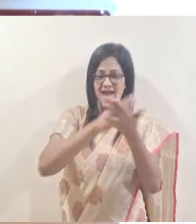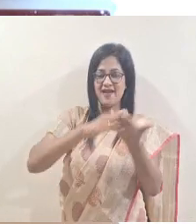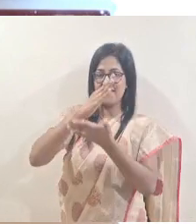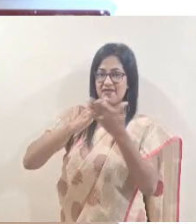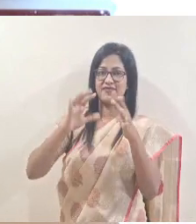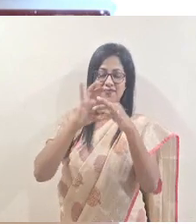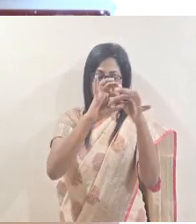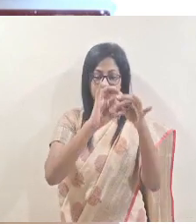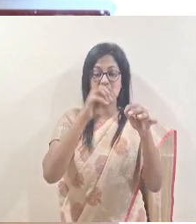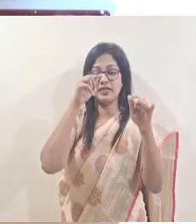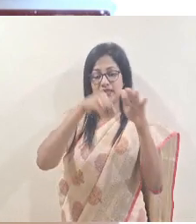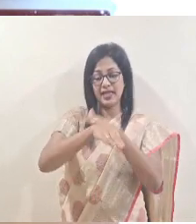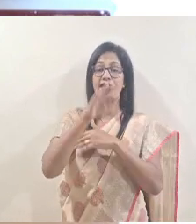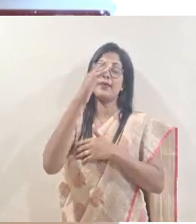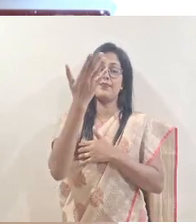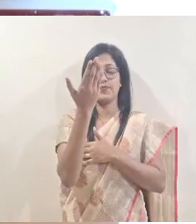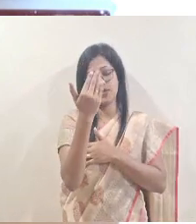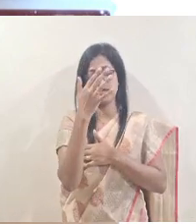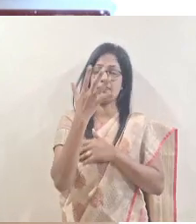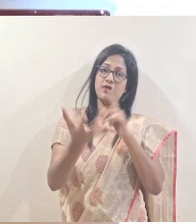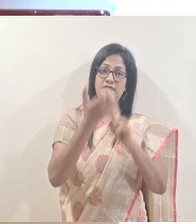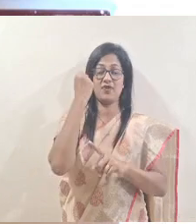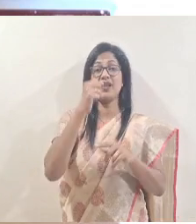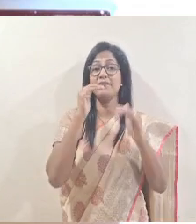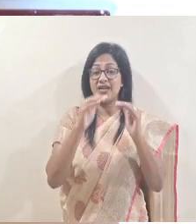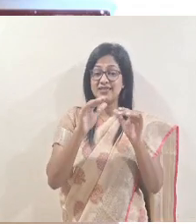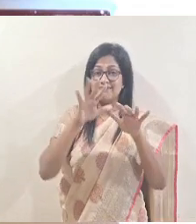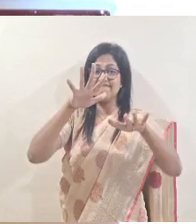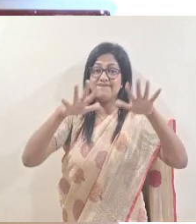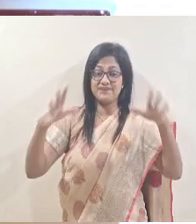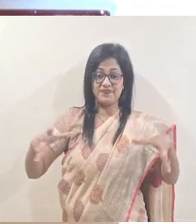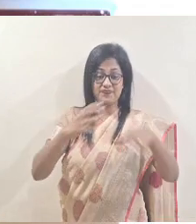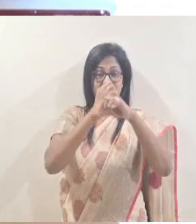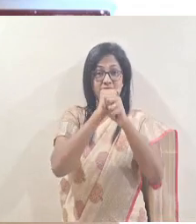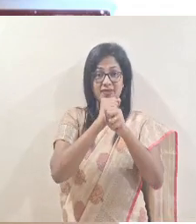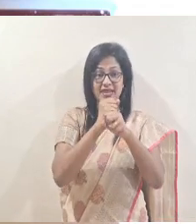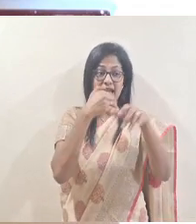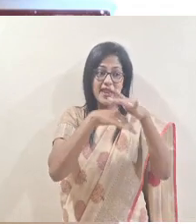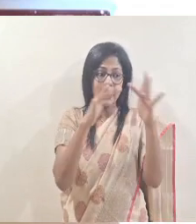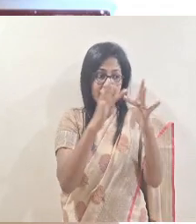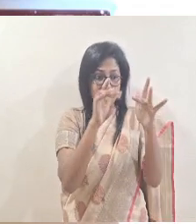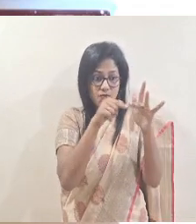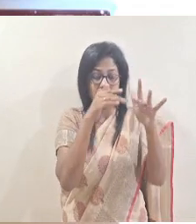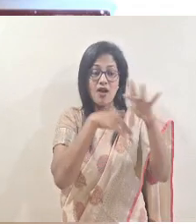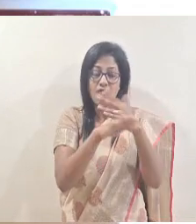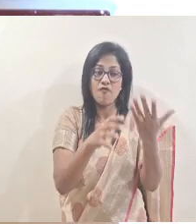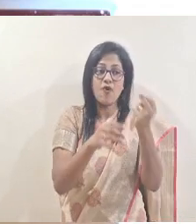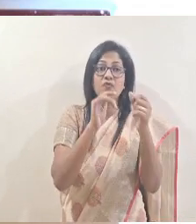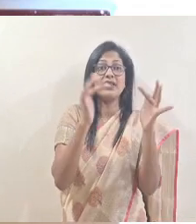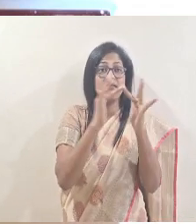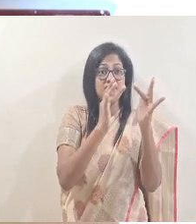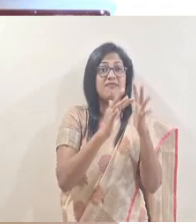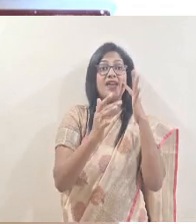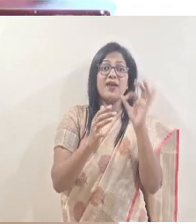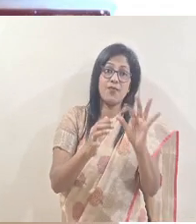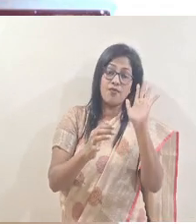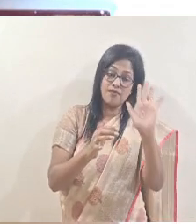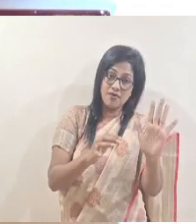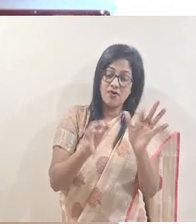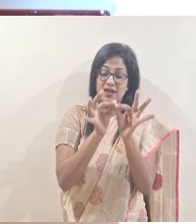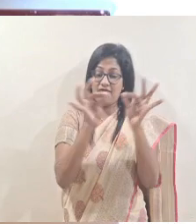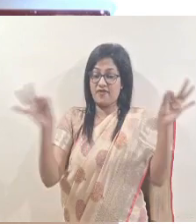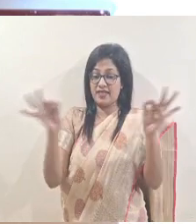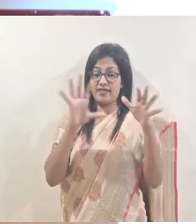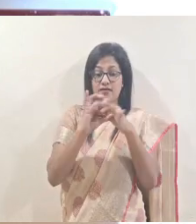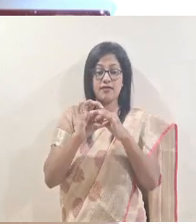of the network, and there we can identify these. But on an aggregate level in the network, we can specifically identify if that link were important with respect